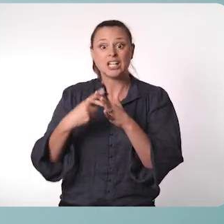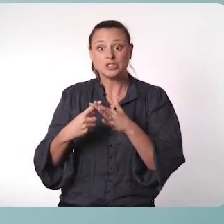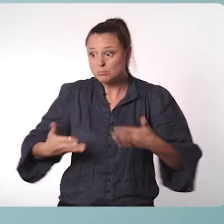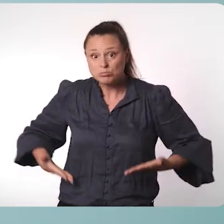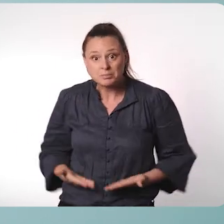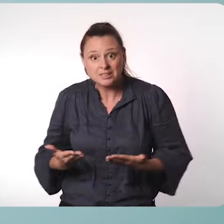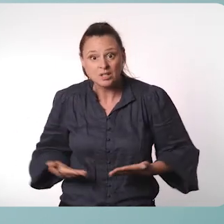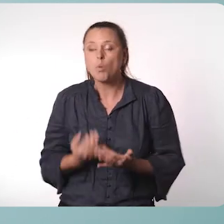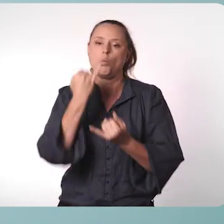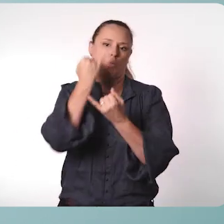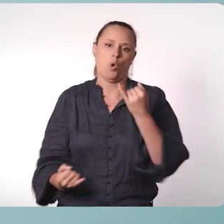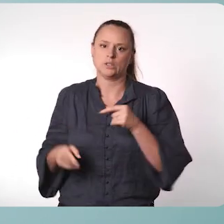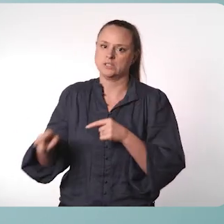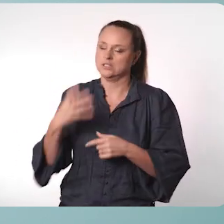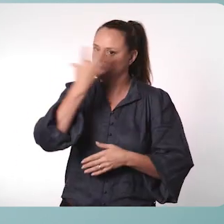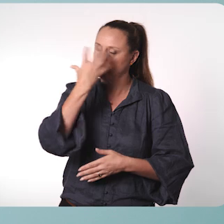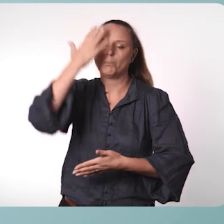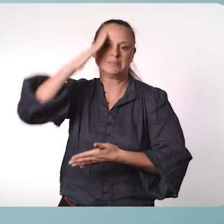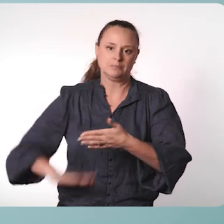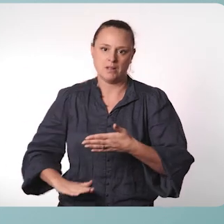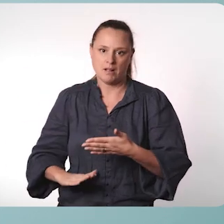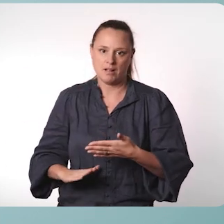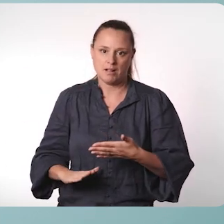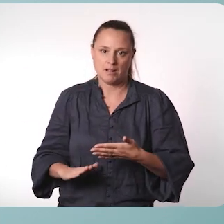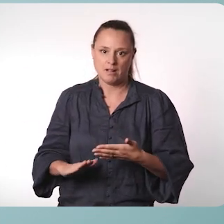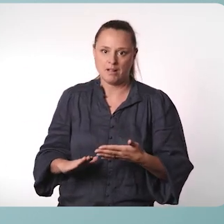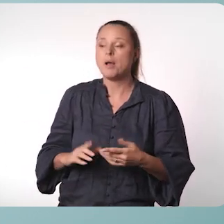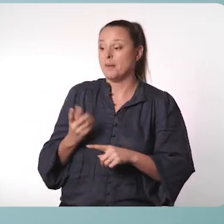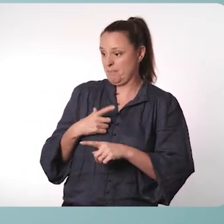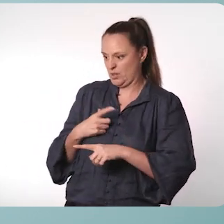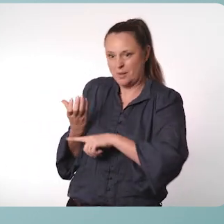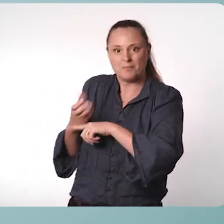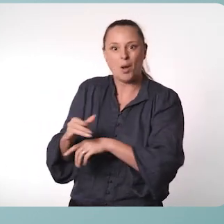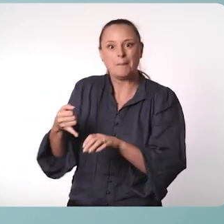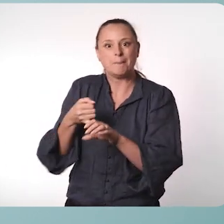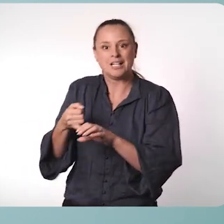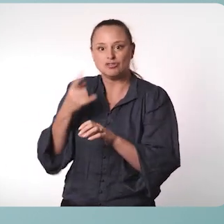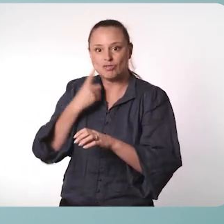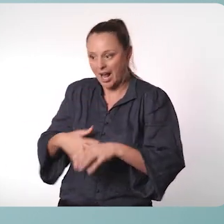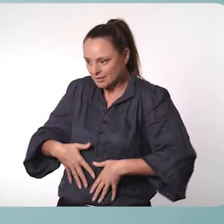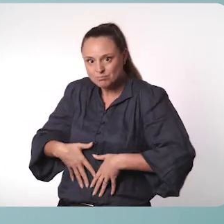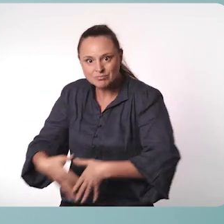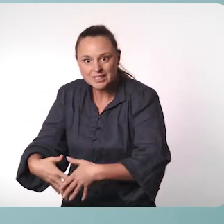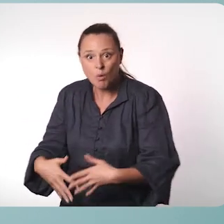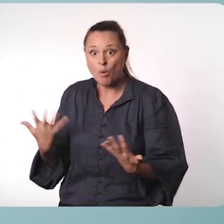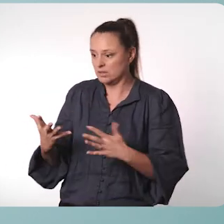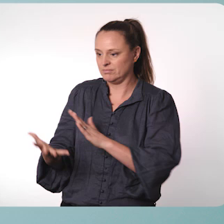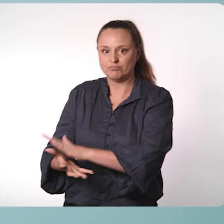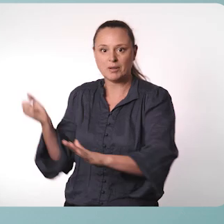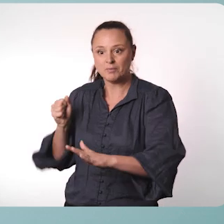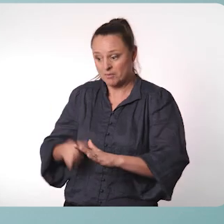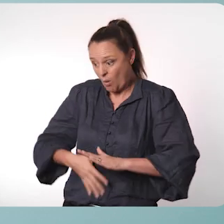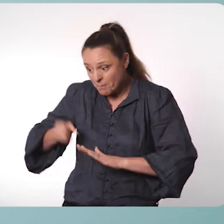violence more often than others? They may be forced to take contraception or have an abortion, and they are 10 times